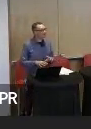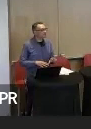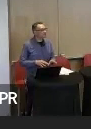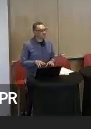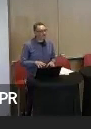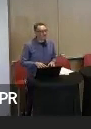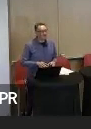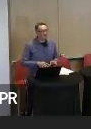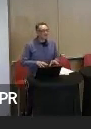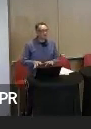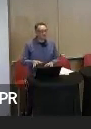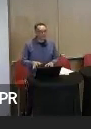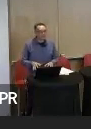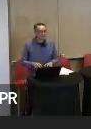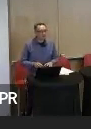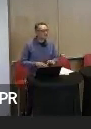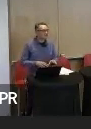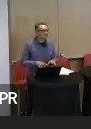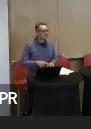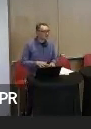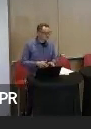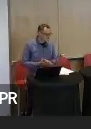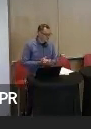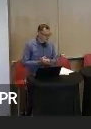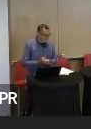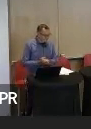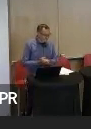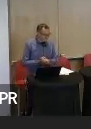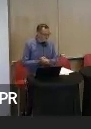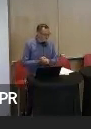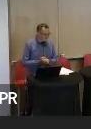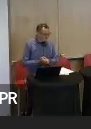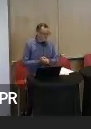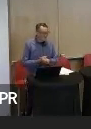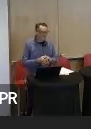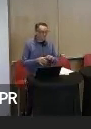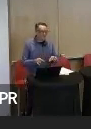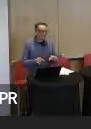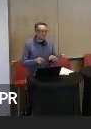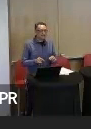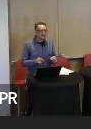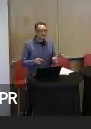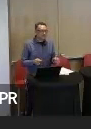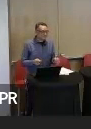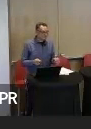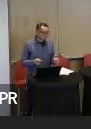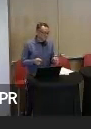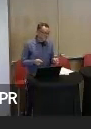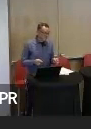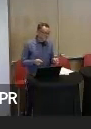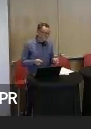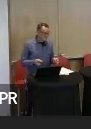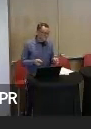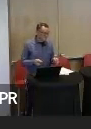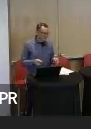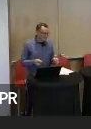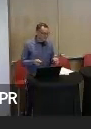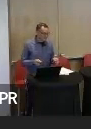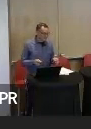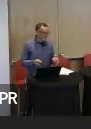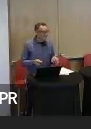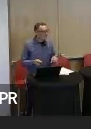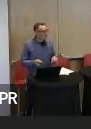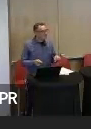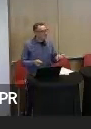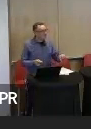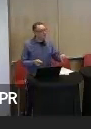where you can use a different font or a different color or a transparency. So streets that reach the edge of the map